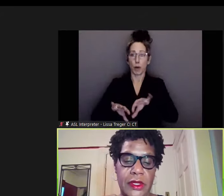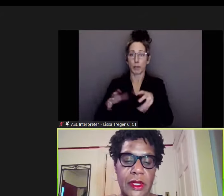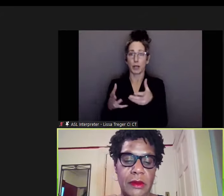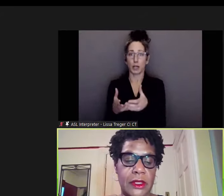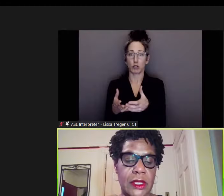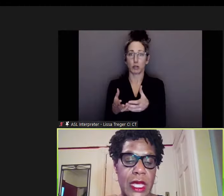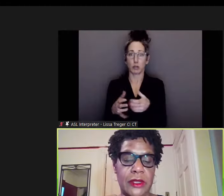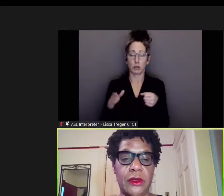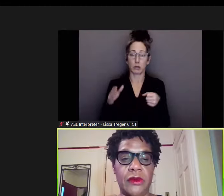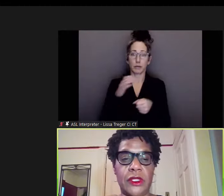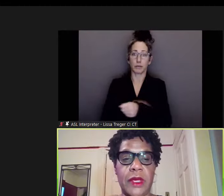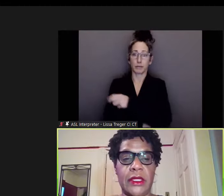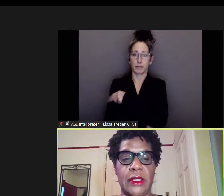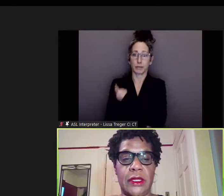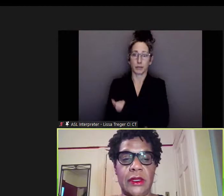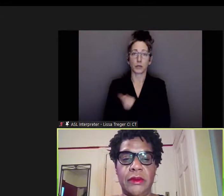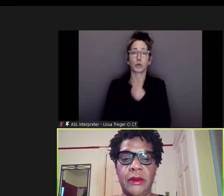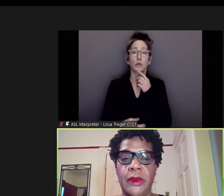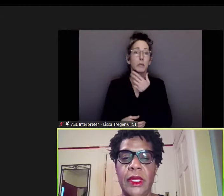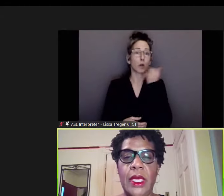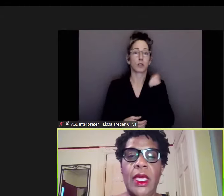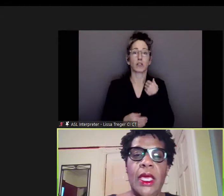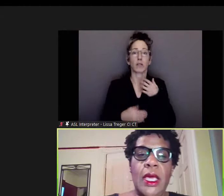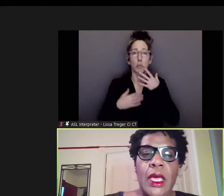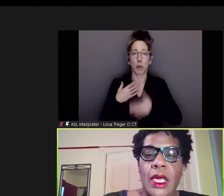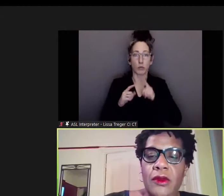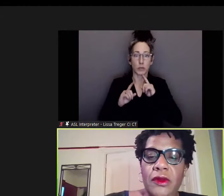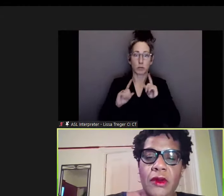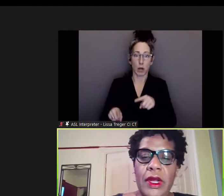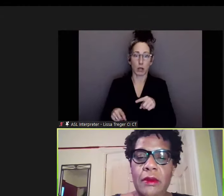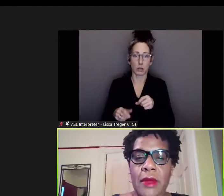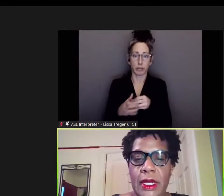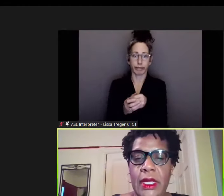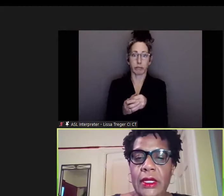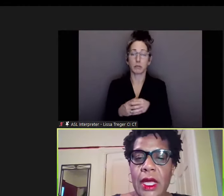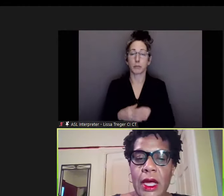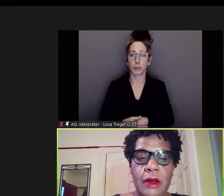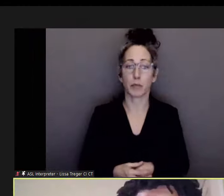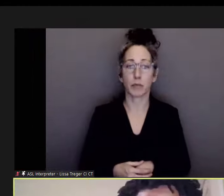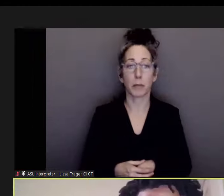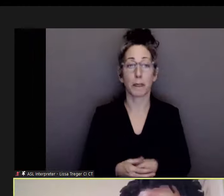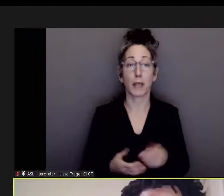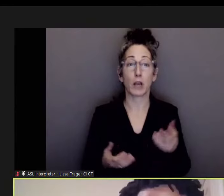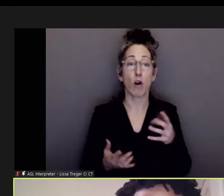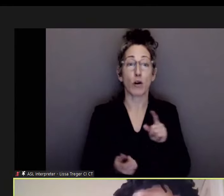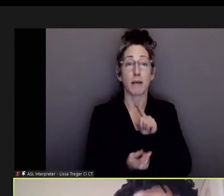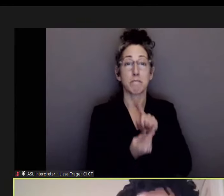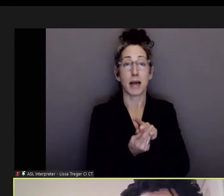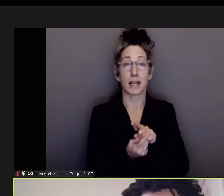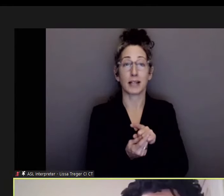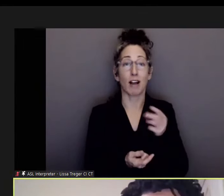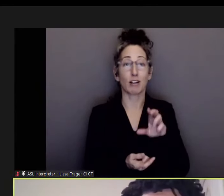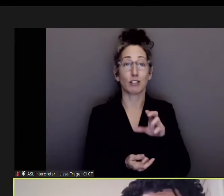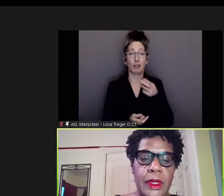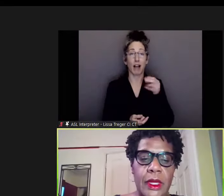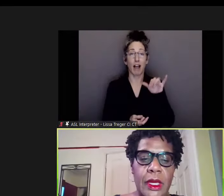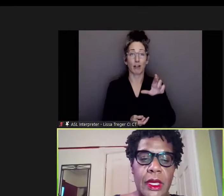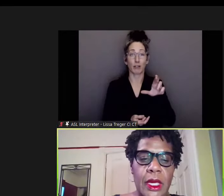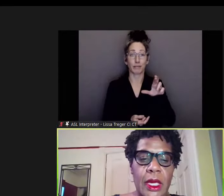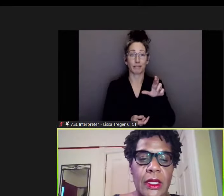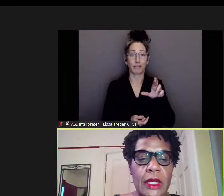with severe hematological responses. You've already met Dr. Heyer, but I'll read you a little more about